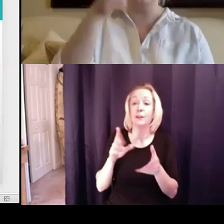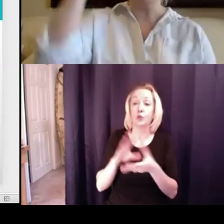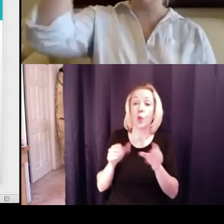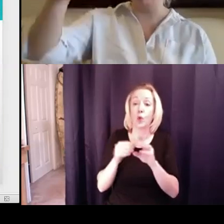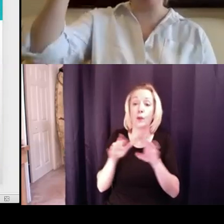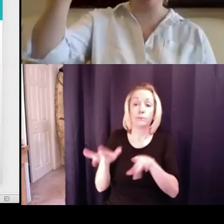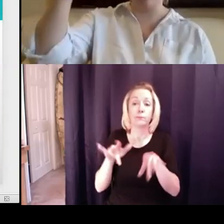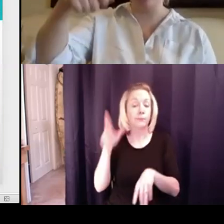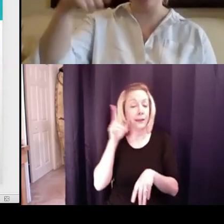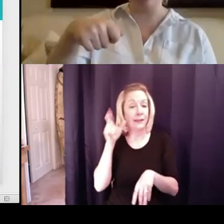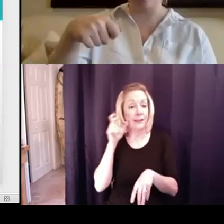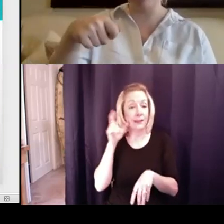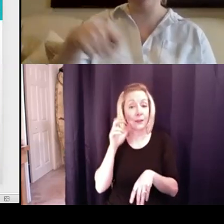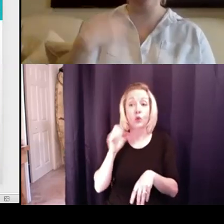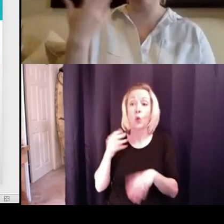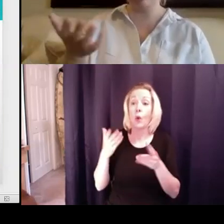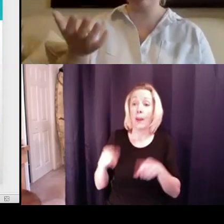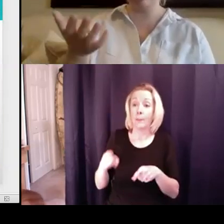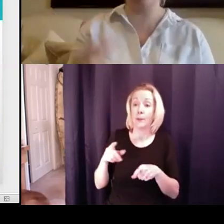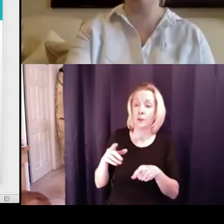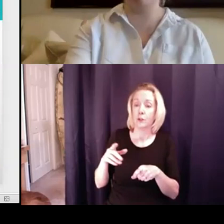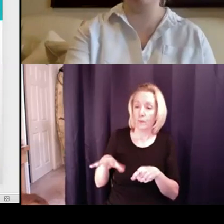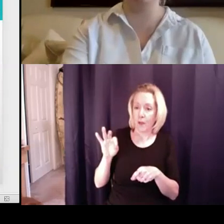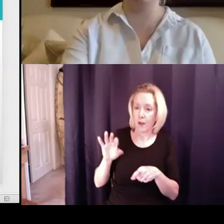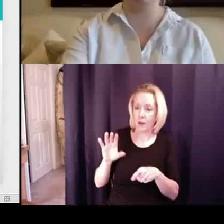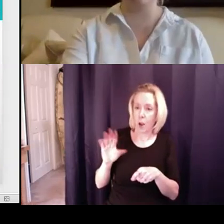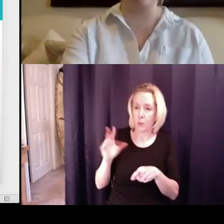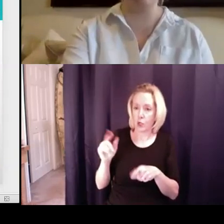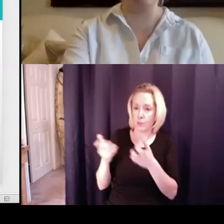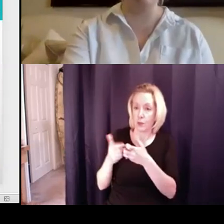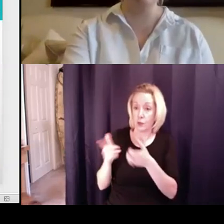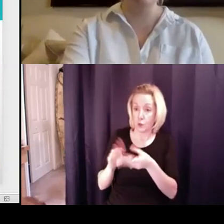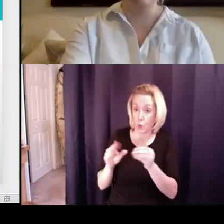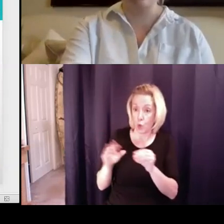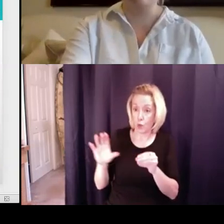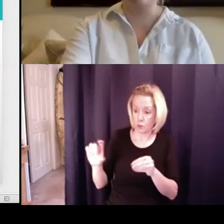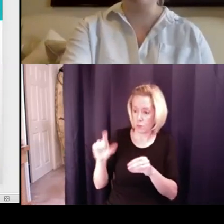And then when you put the Gruffalo on top of the Tony box, the audiobook plays. So that's a really cool